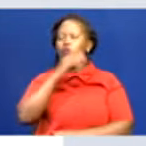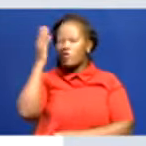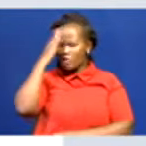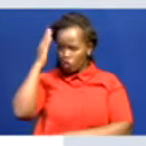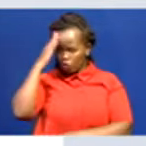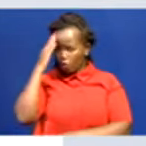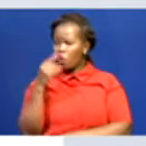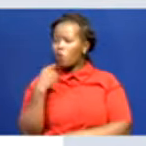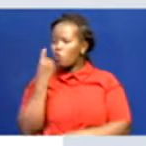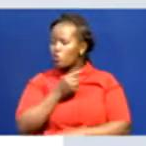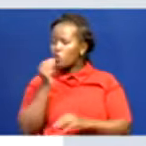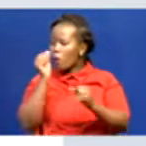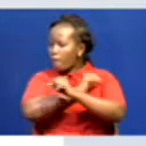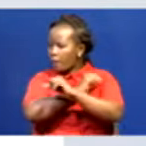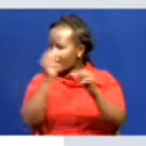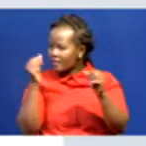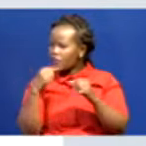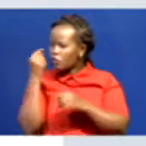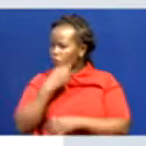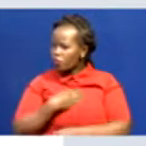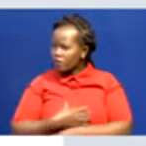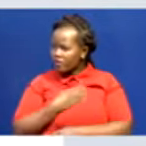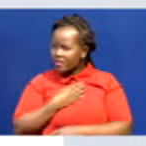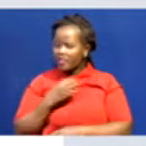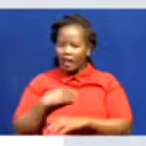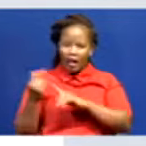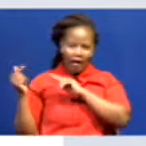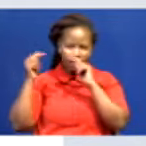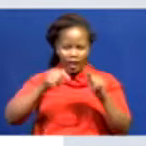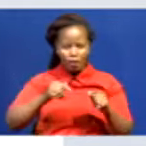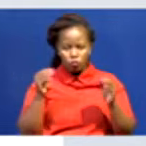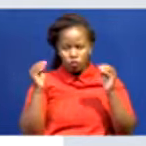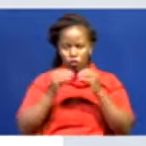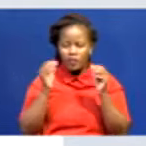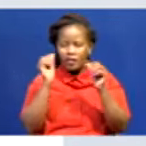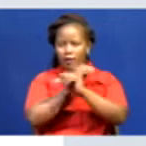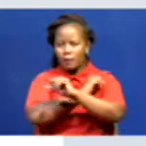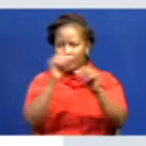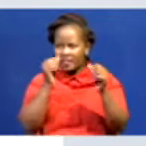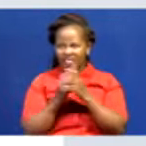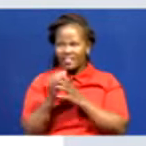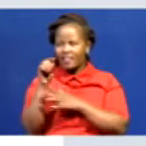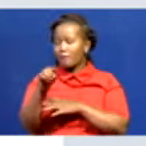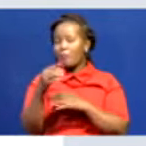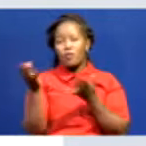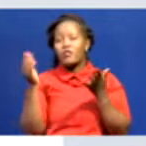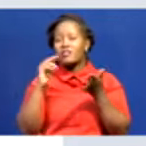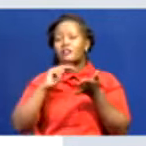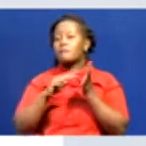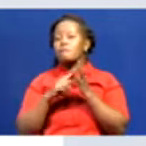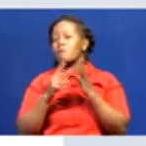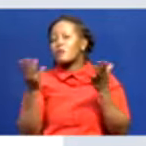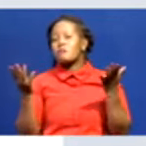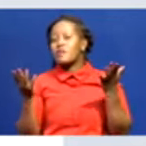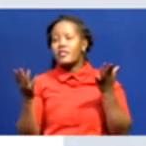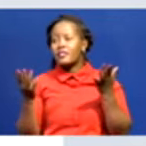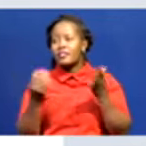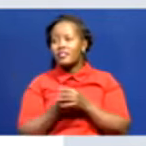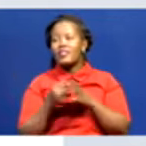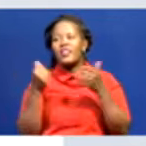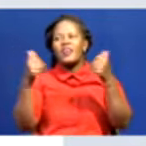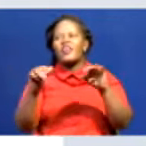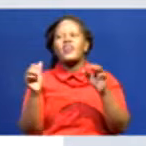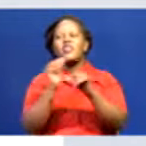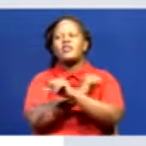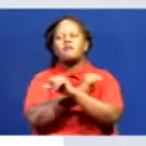a president or a visiting head of state or president has come to meet the president of the republic. Of course, that is not to say a president